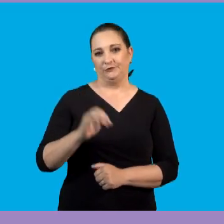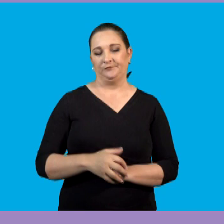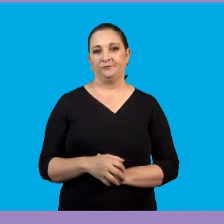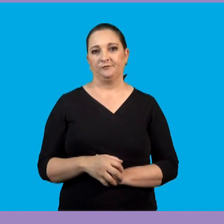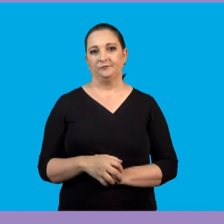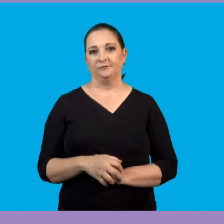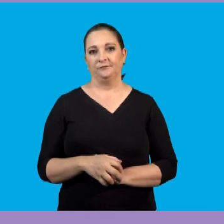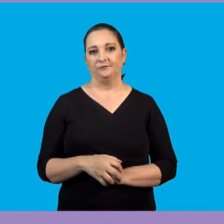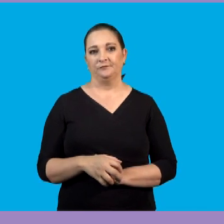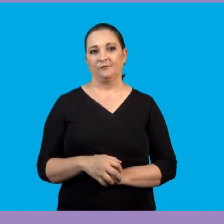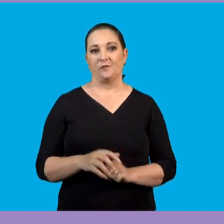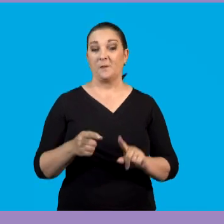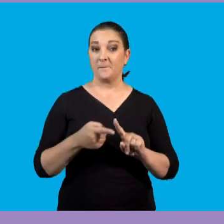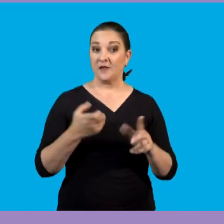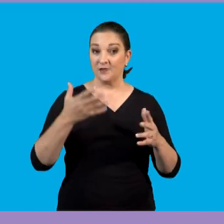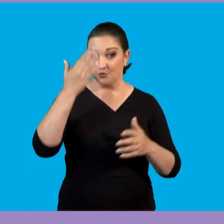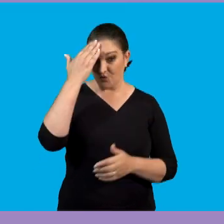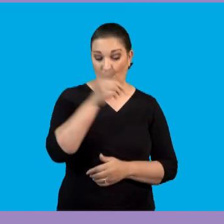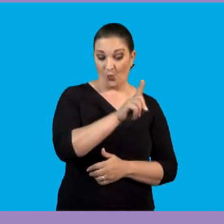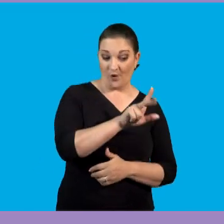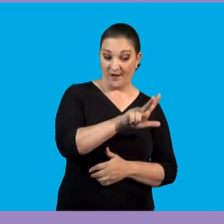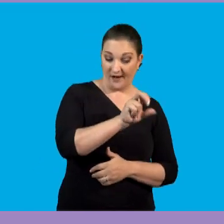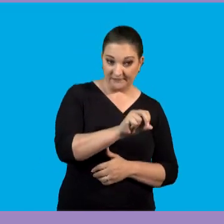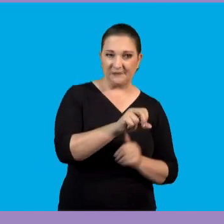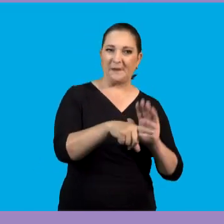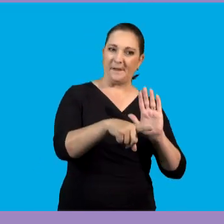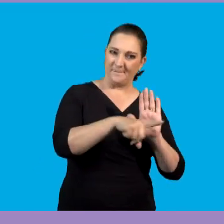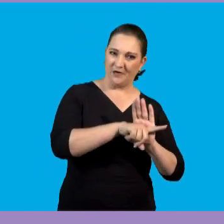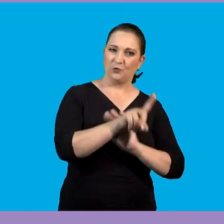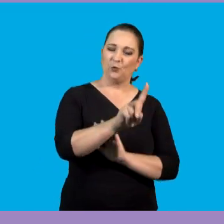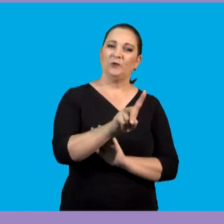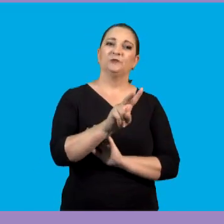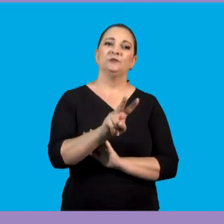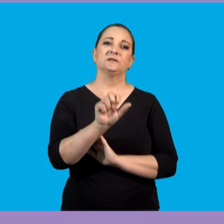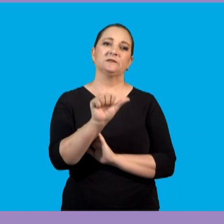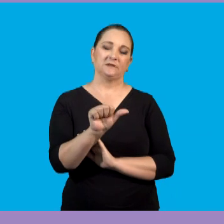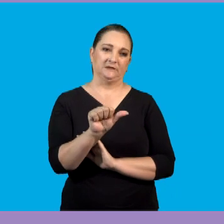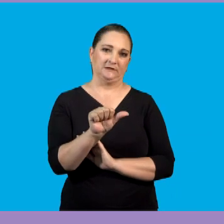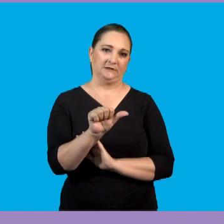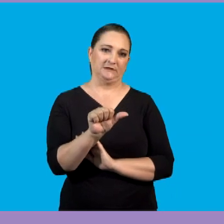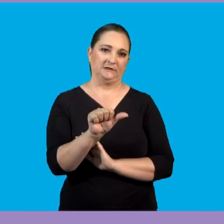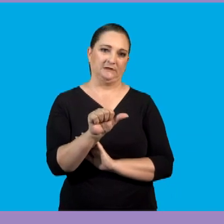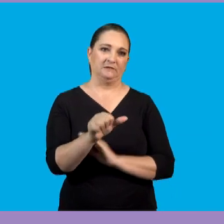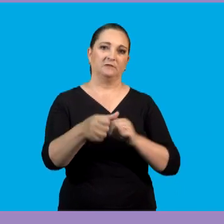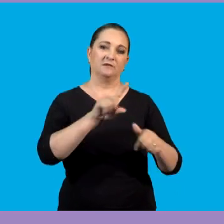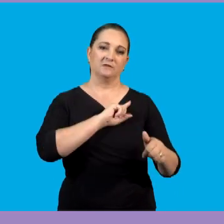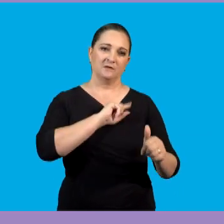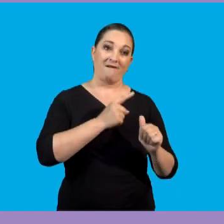54 degrees. And that comes from 180 minus 126. So that